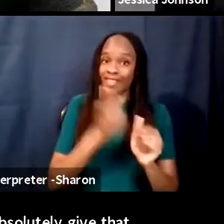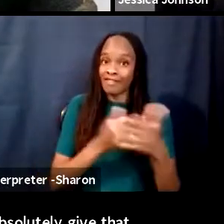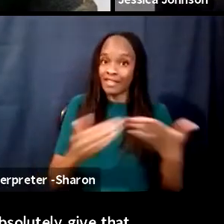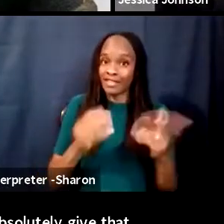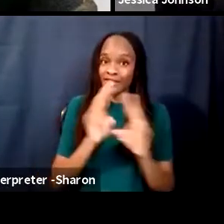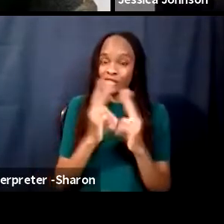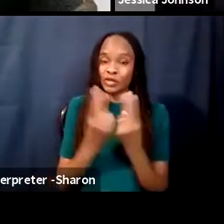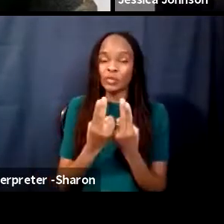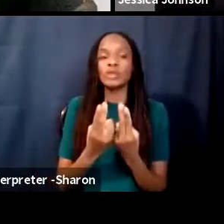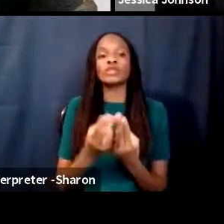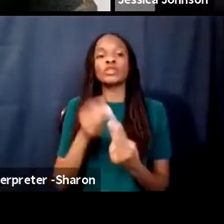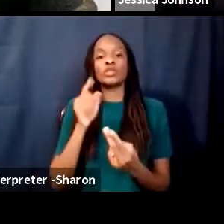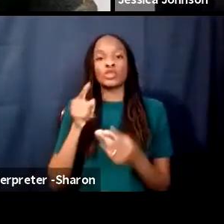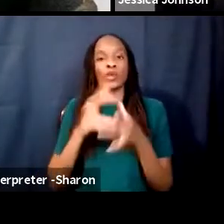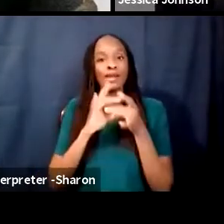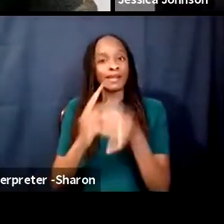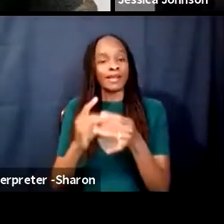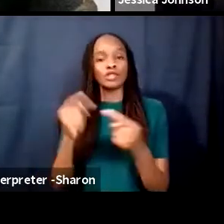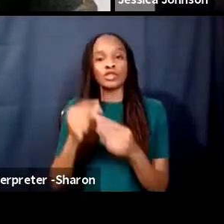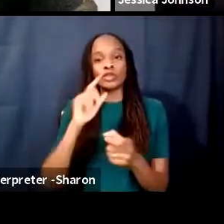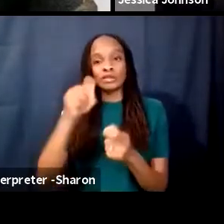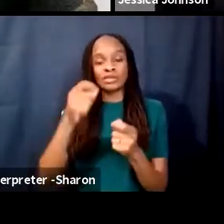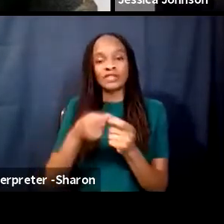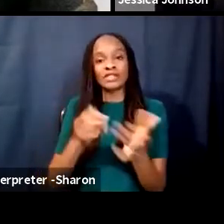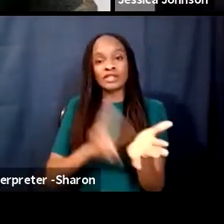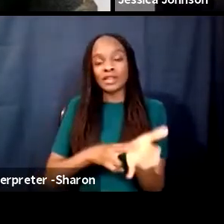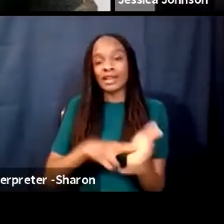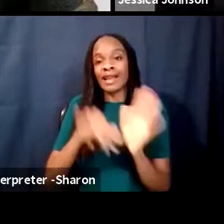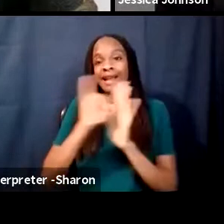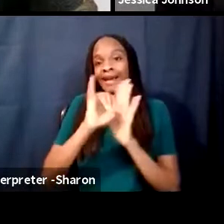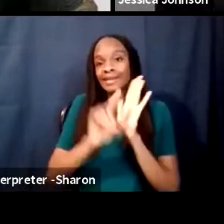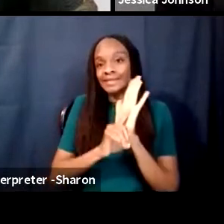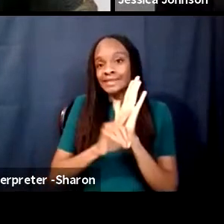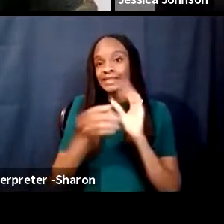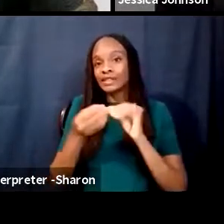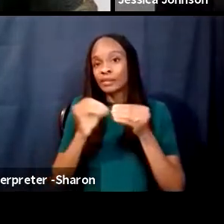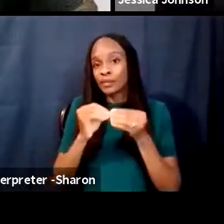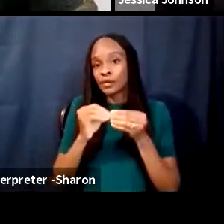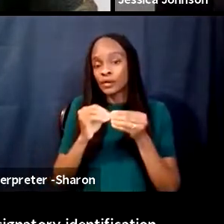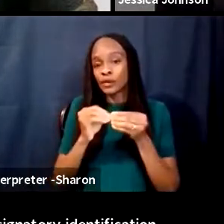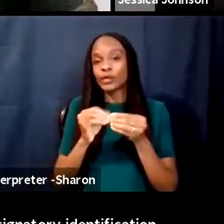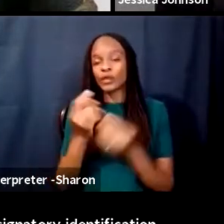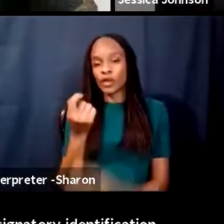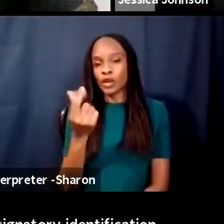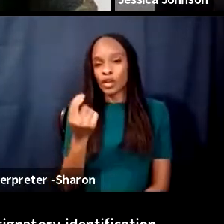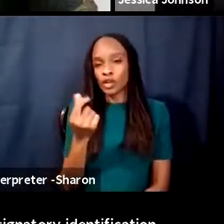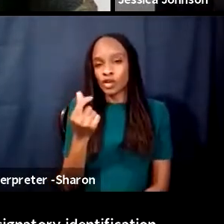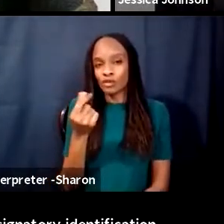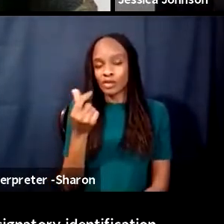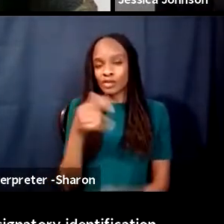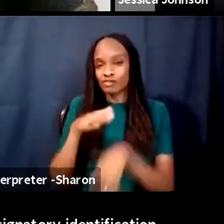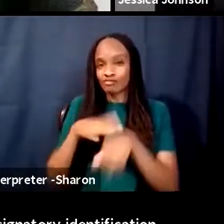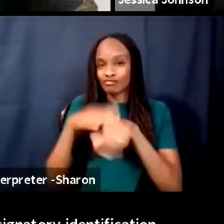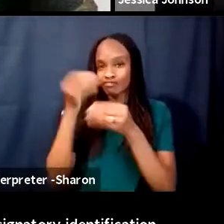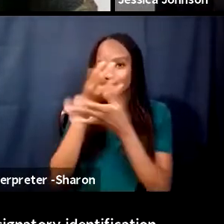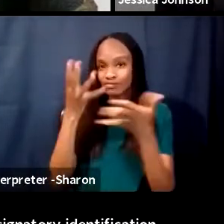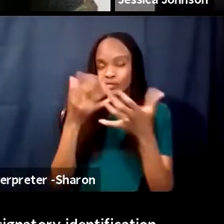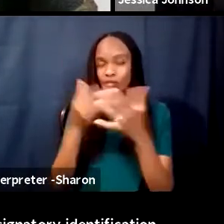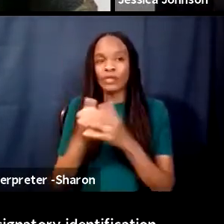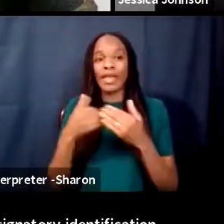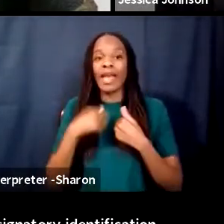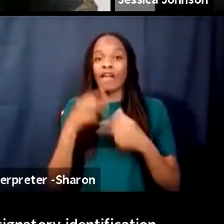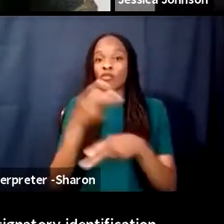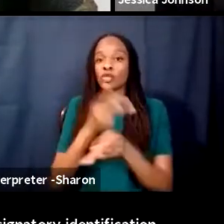you are connected to a specific signatory identification number. And a little bit of a preview, we have a